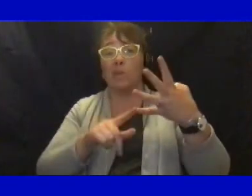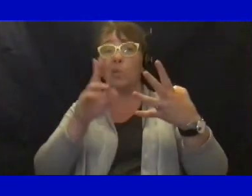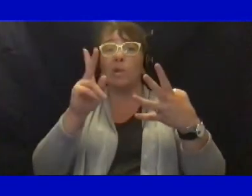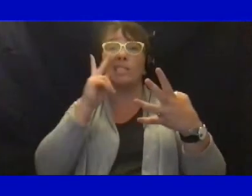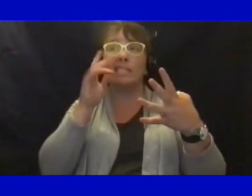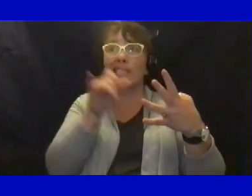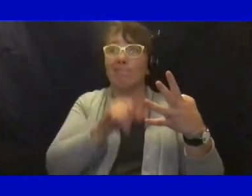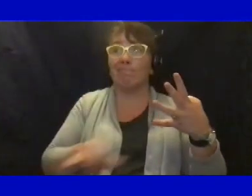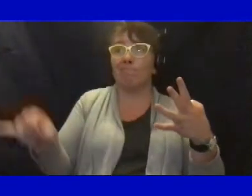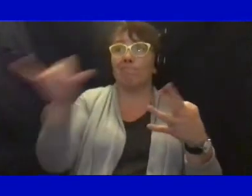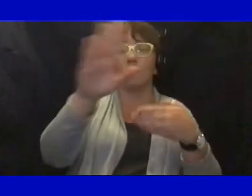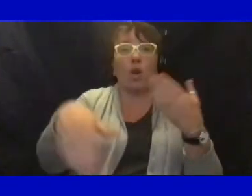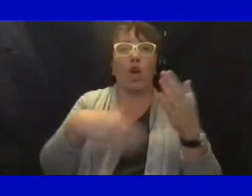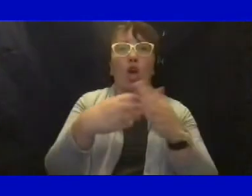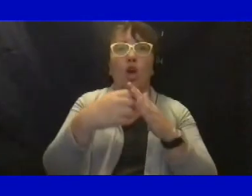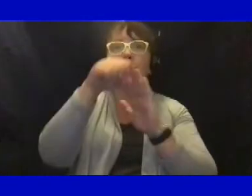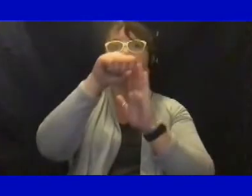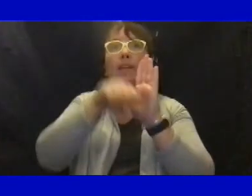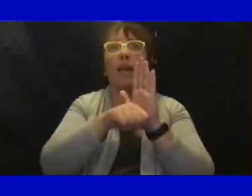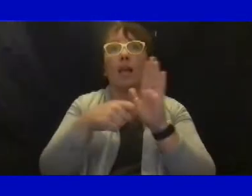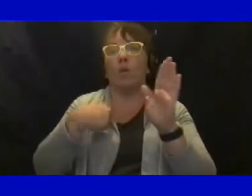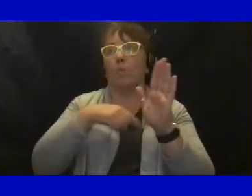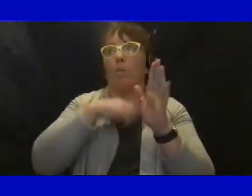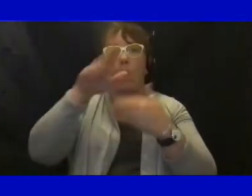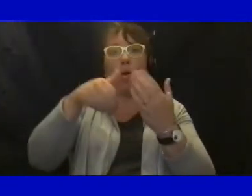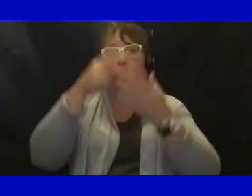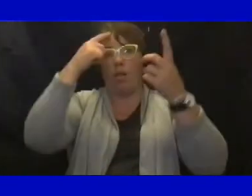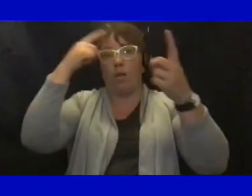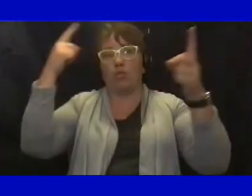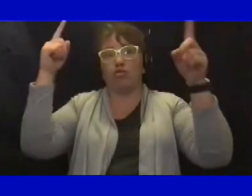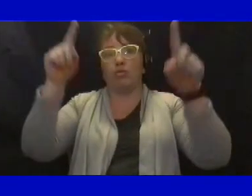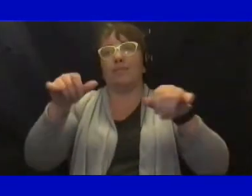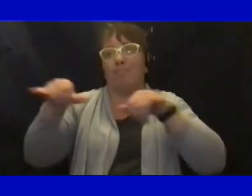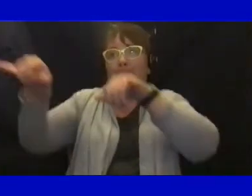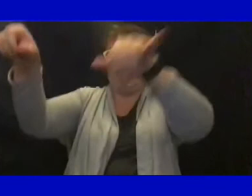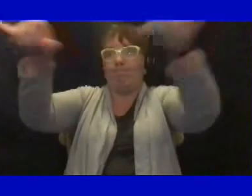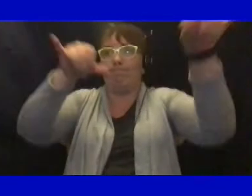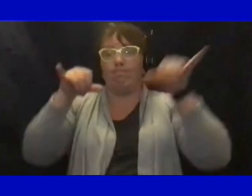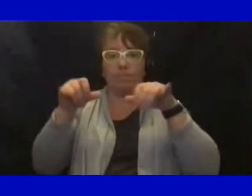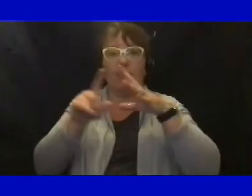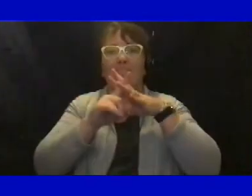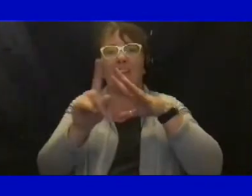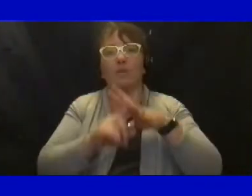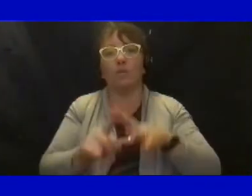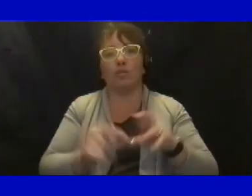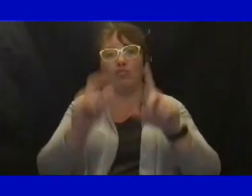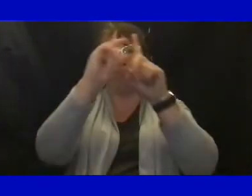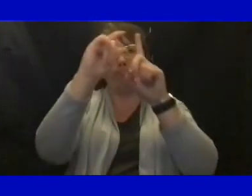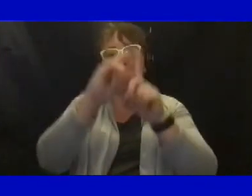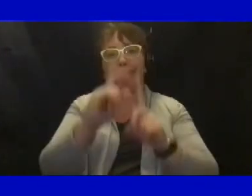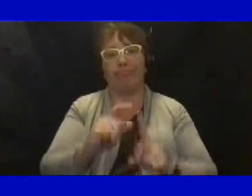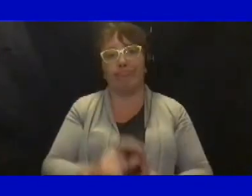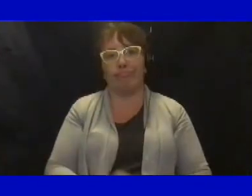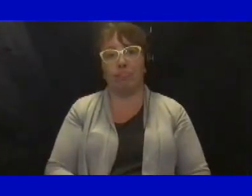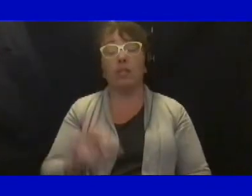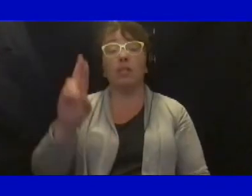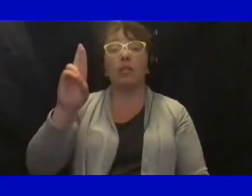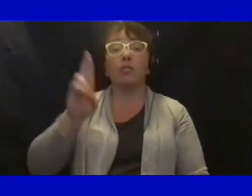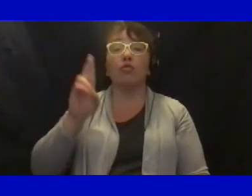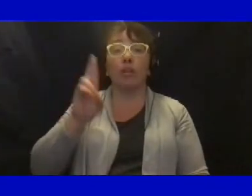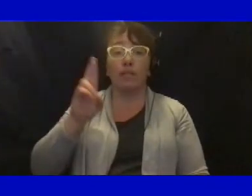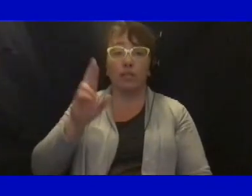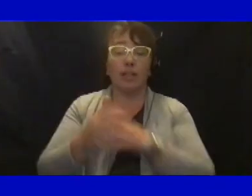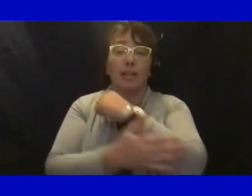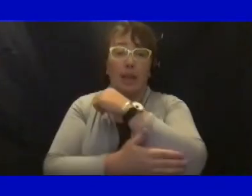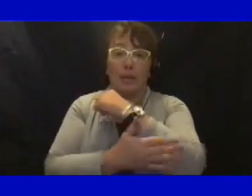ago, it was agreed upon that everybody would try and use standardized evacuation terms. Riverside County agencies are all using these